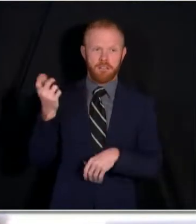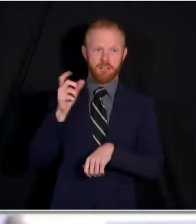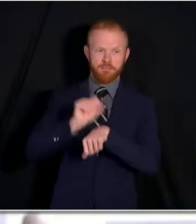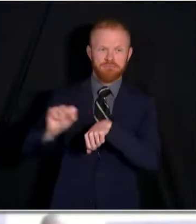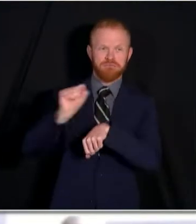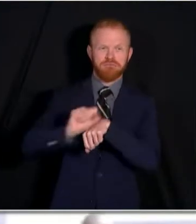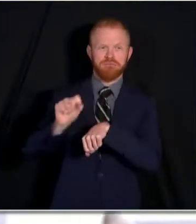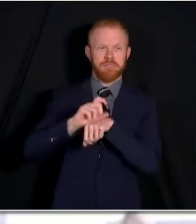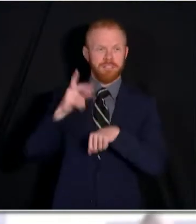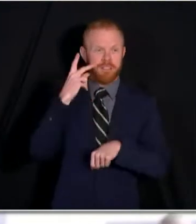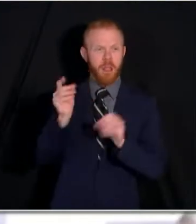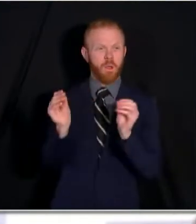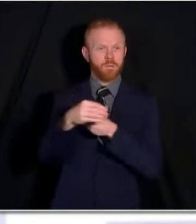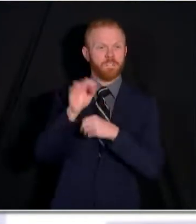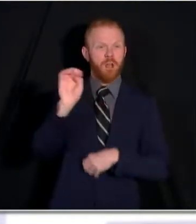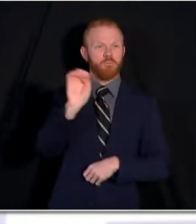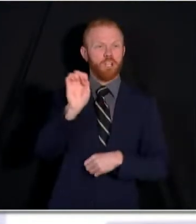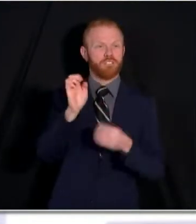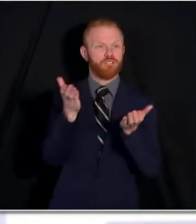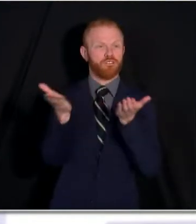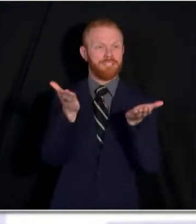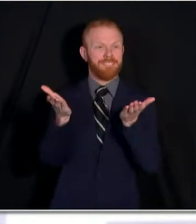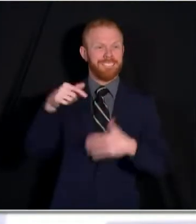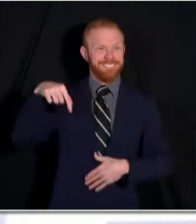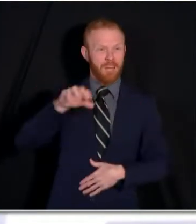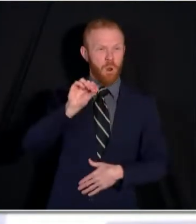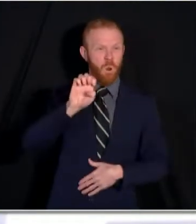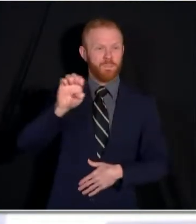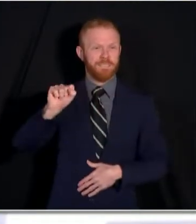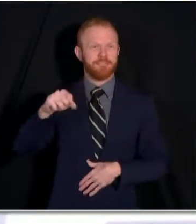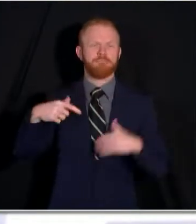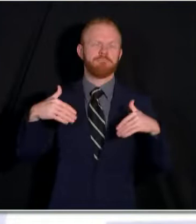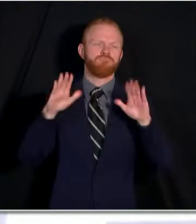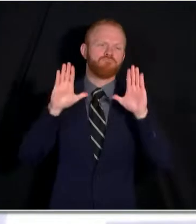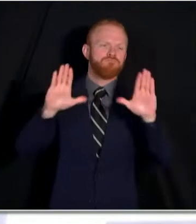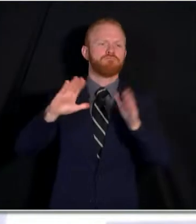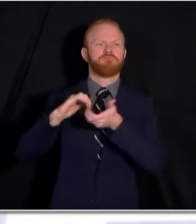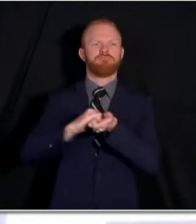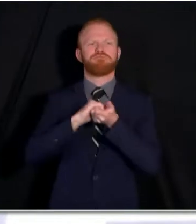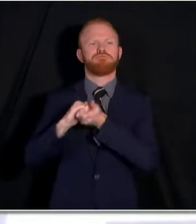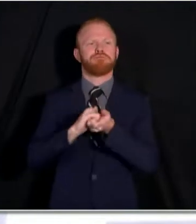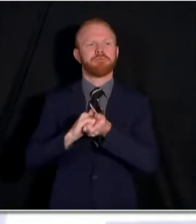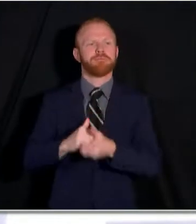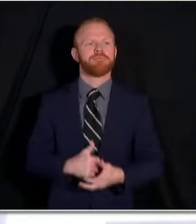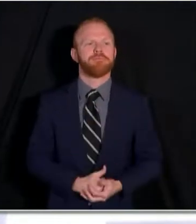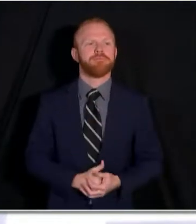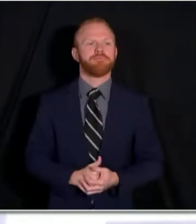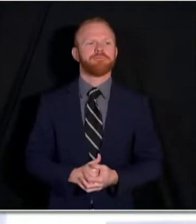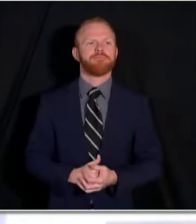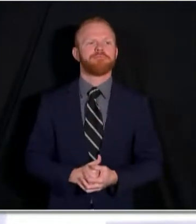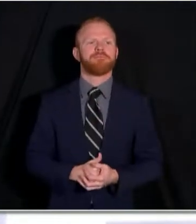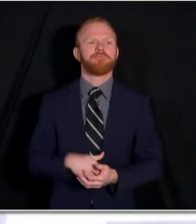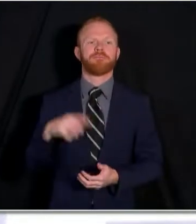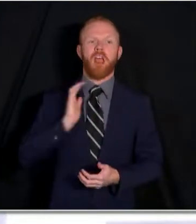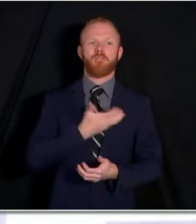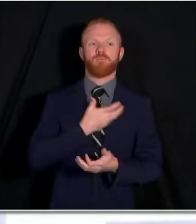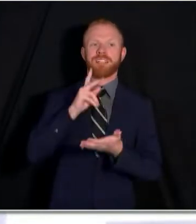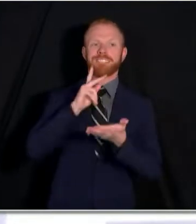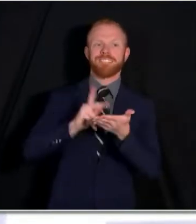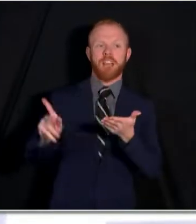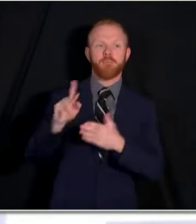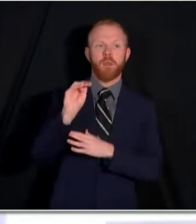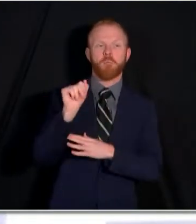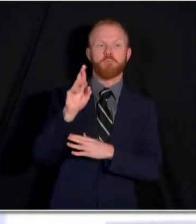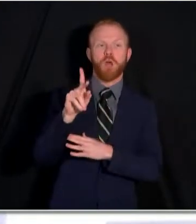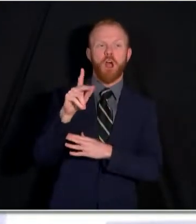led by Mark Ghilarducci, who's here with us, credible partnerships with HHS, our Secretary, Mark Galley, who's here with us